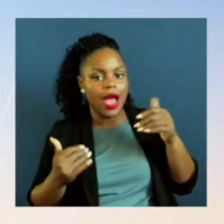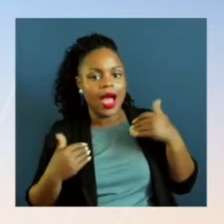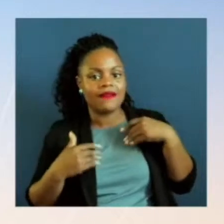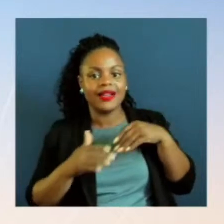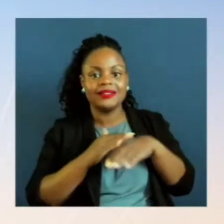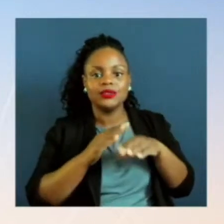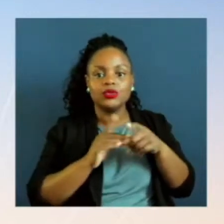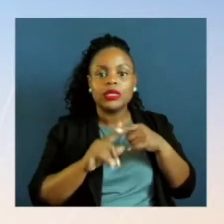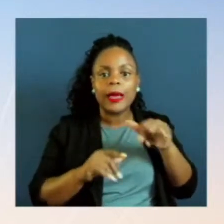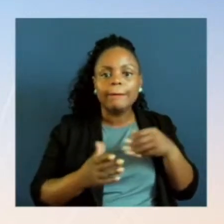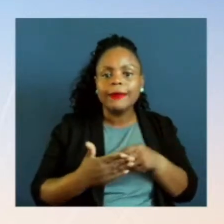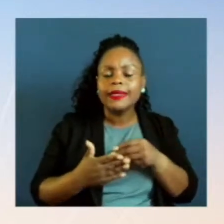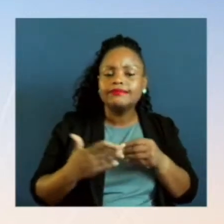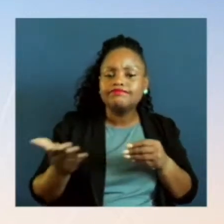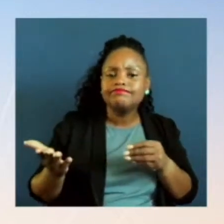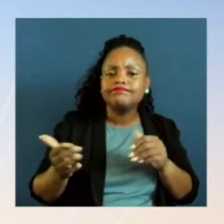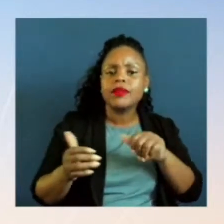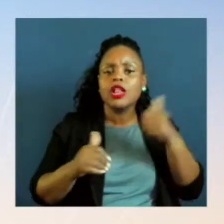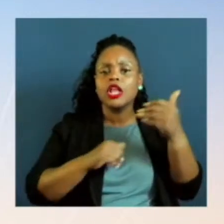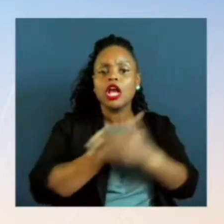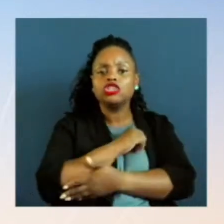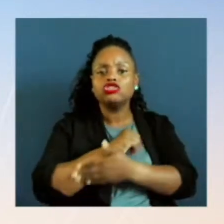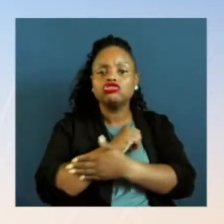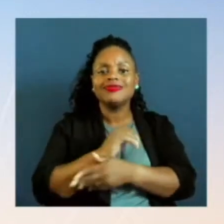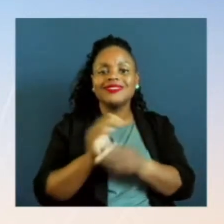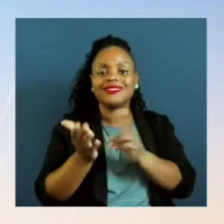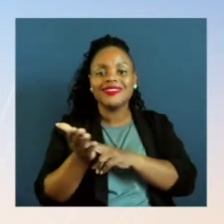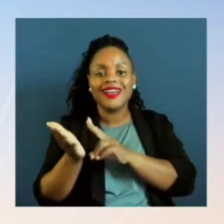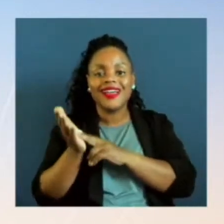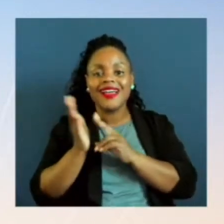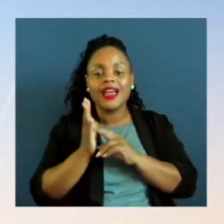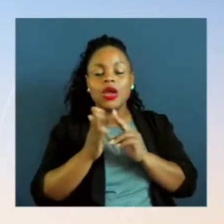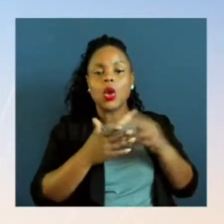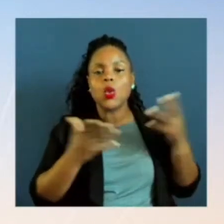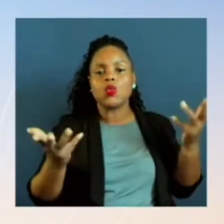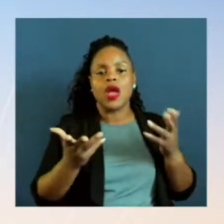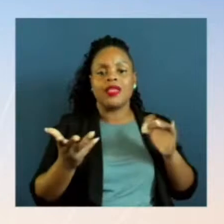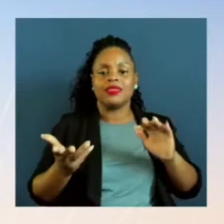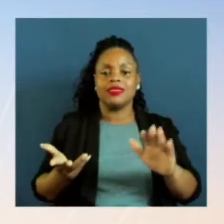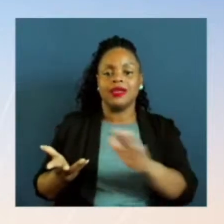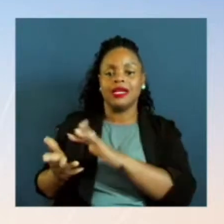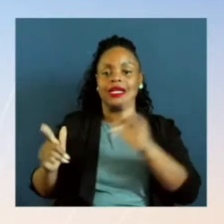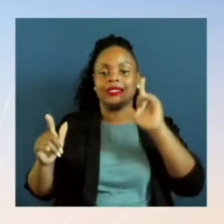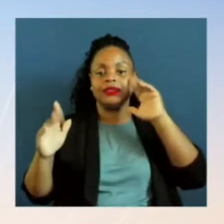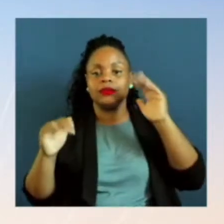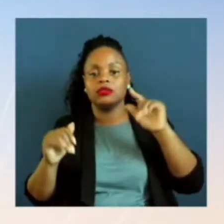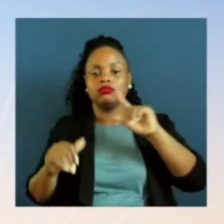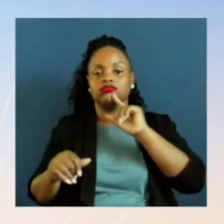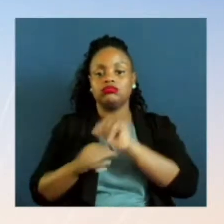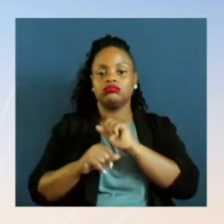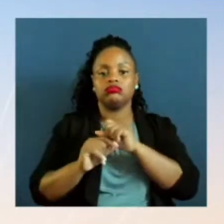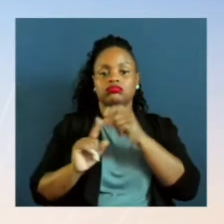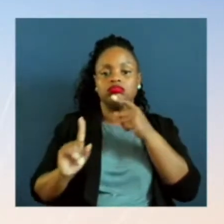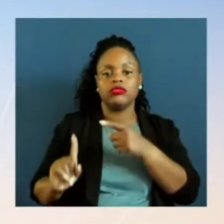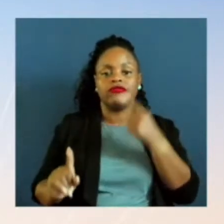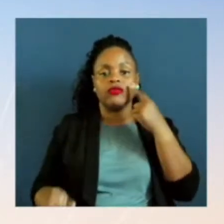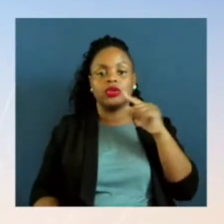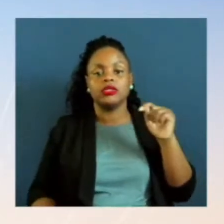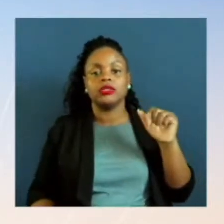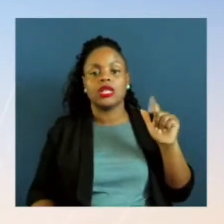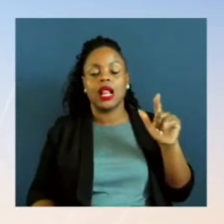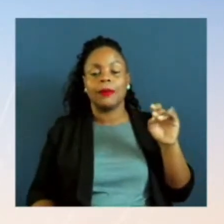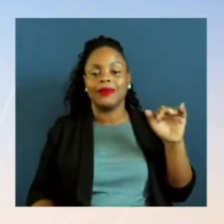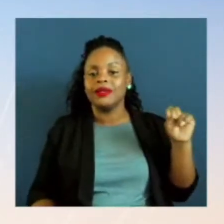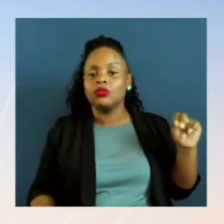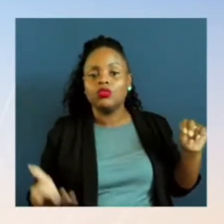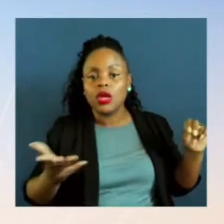their expectations are of the Taliban. It's working with the UN Security Council. So the world is united in what they expect the